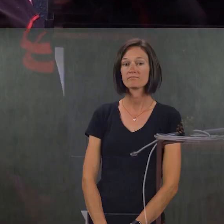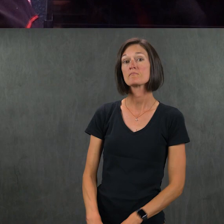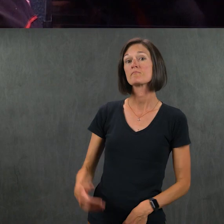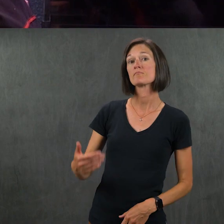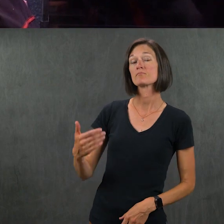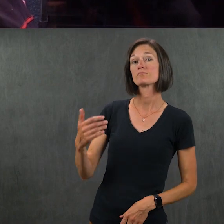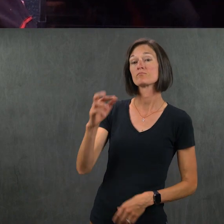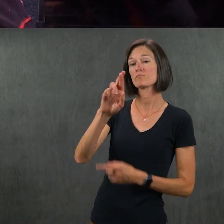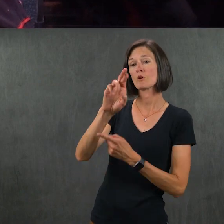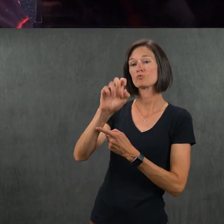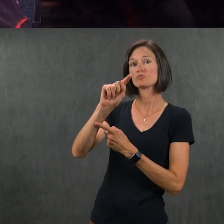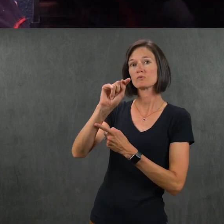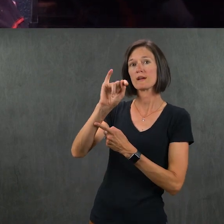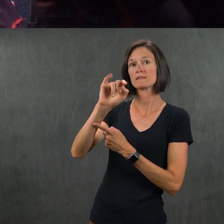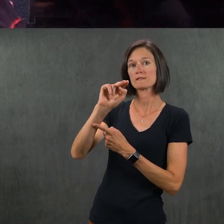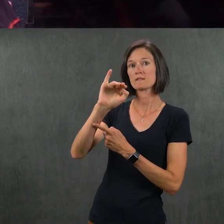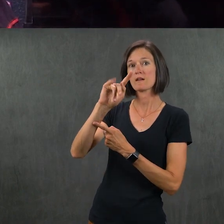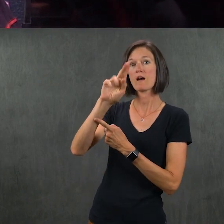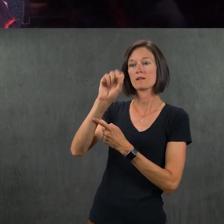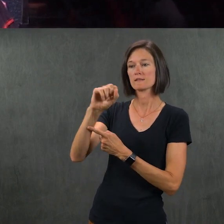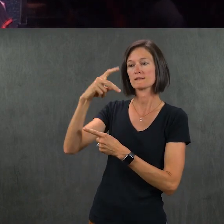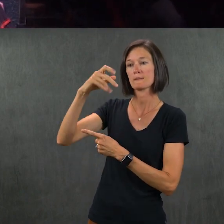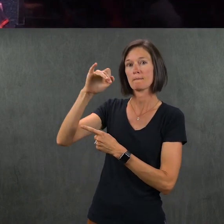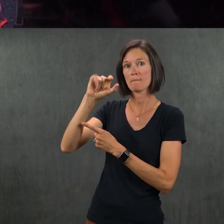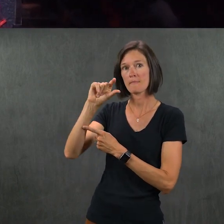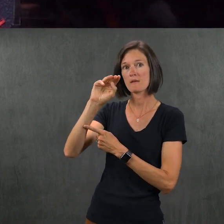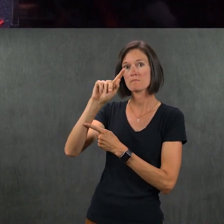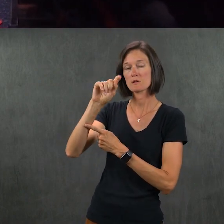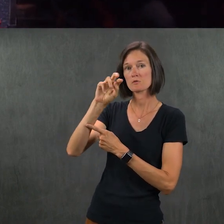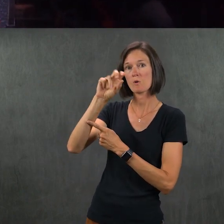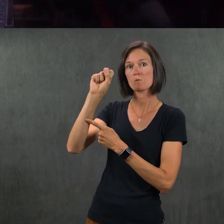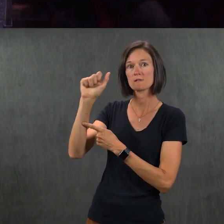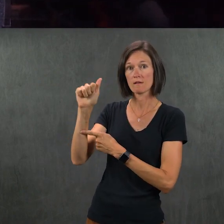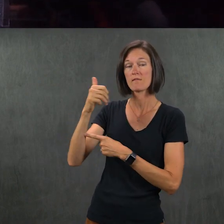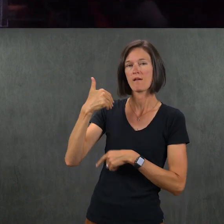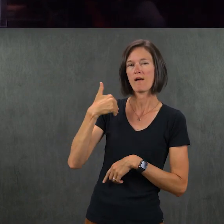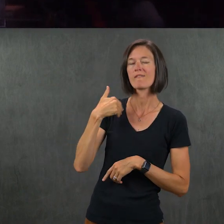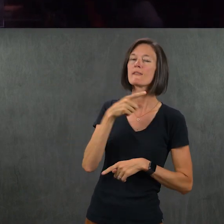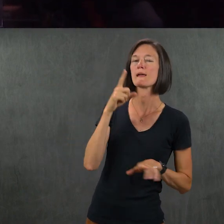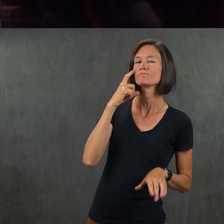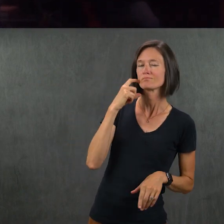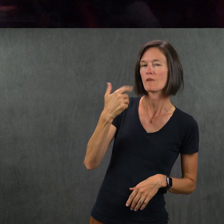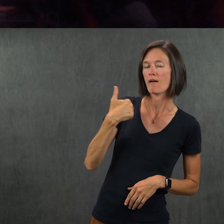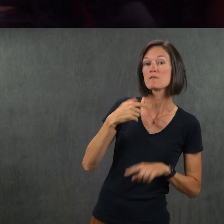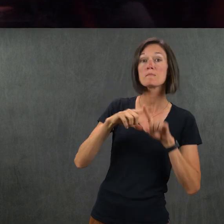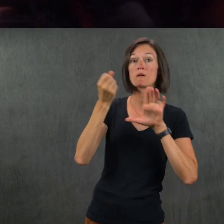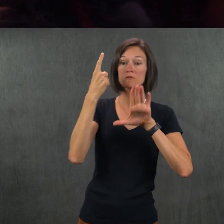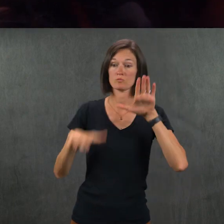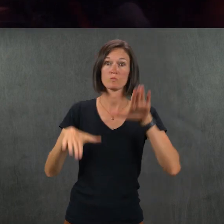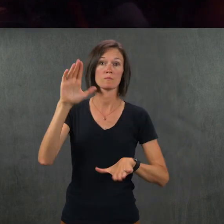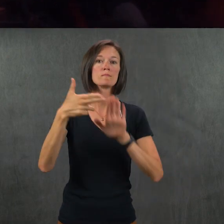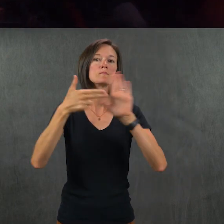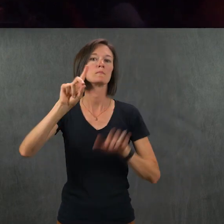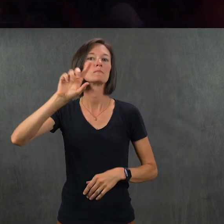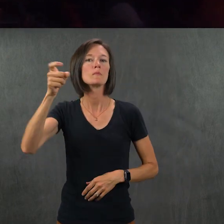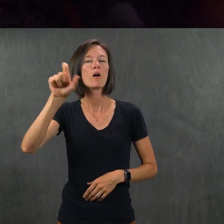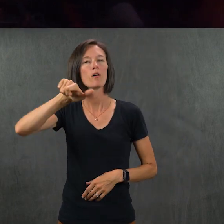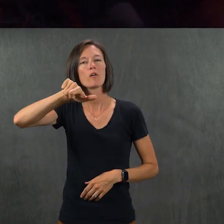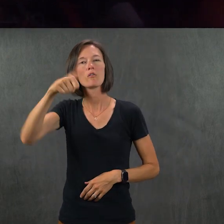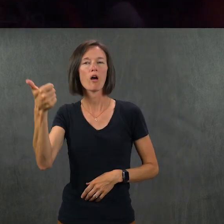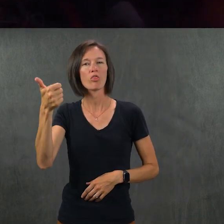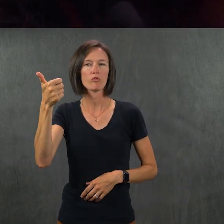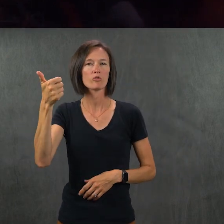gray background. I have retinitis pigmentosa, it's what they believe I have. Growing up, I was diagnosed under a